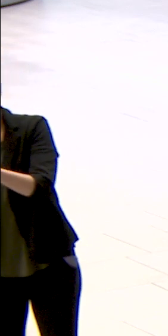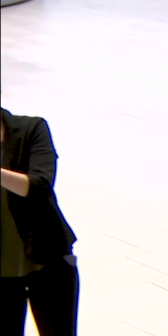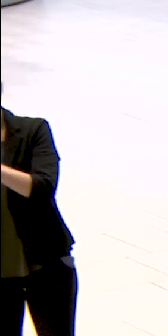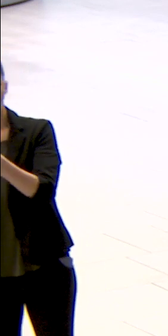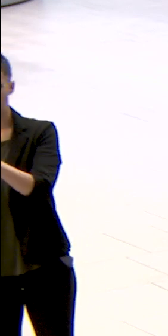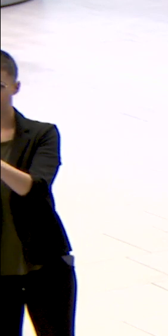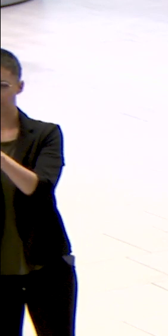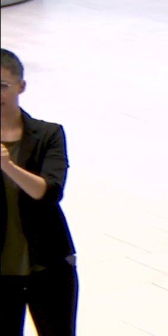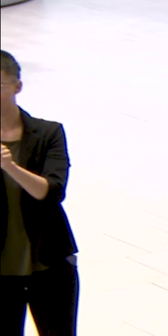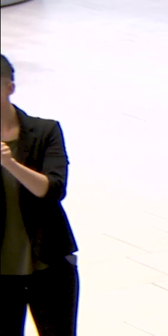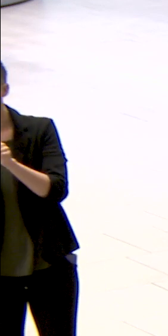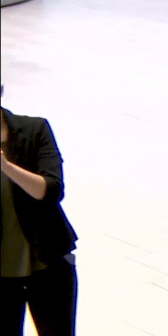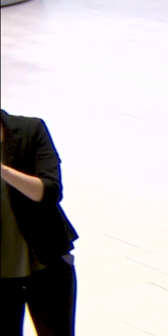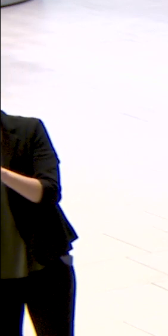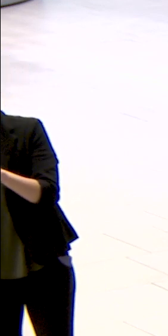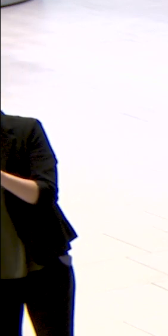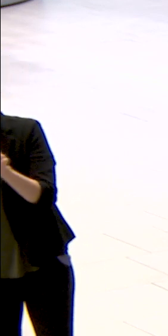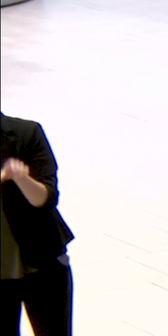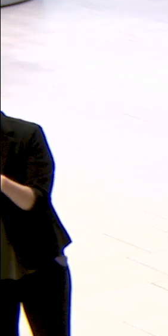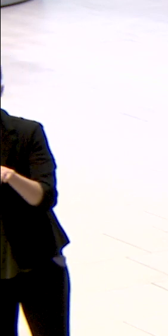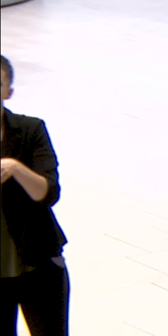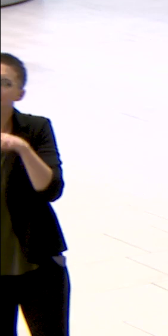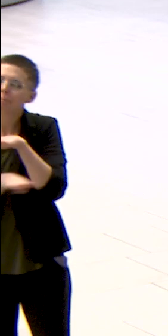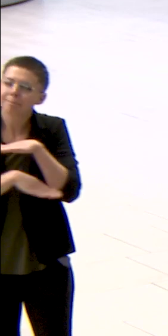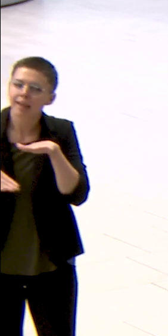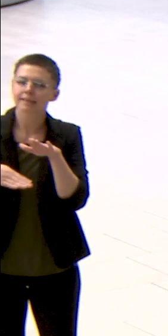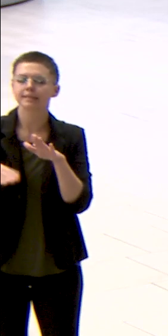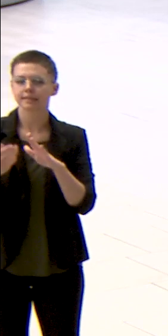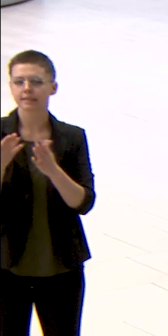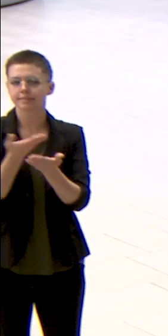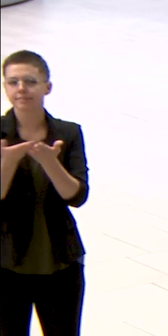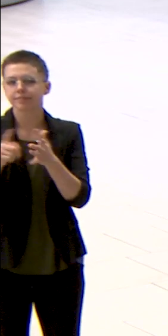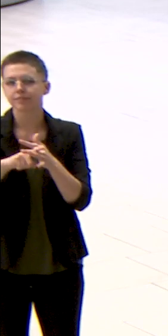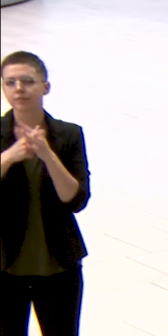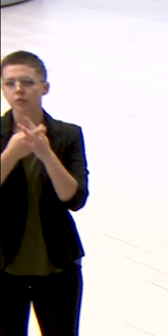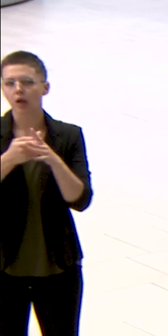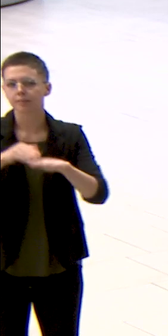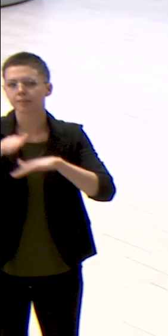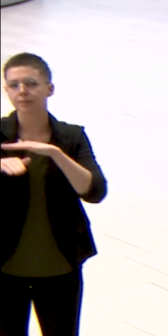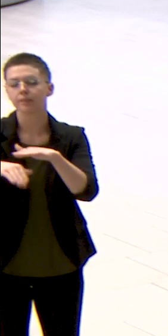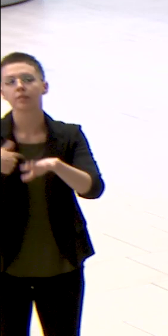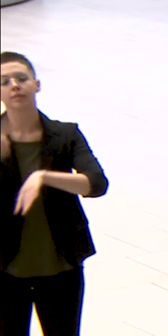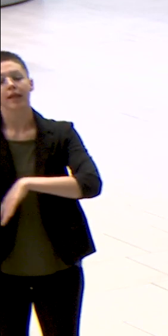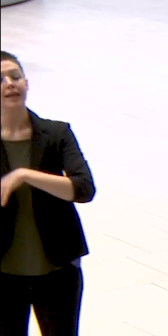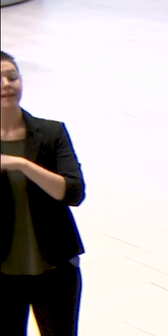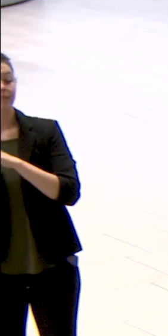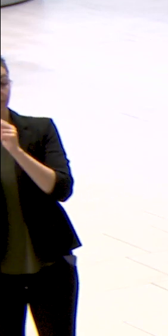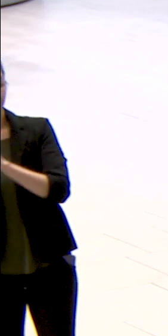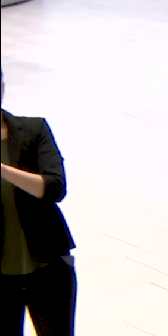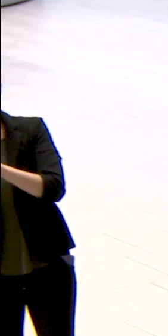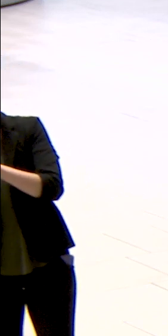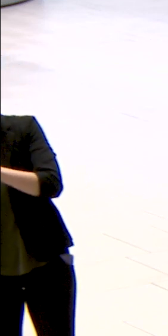the competitive space and the landscape? There's some basic things like that. I also think that, especially when you're building a company around